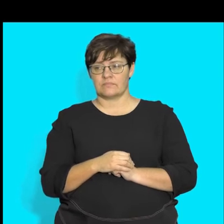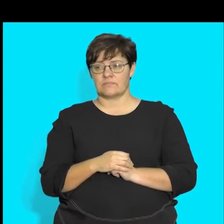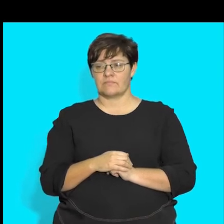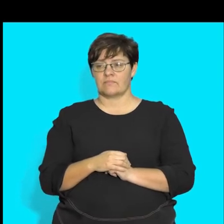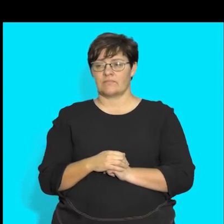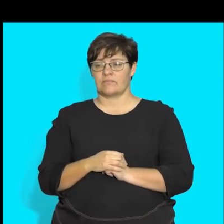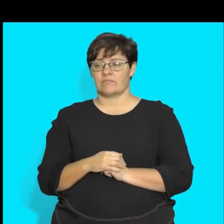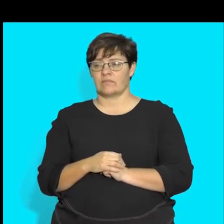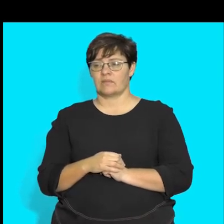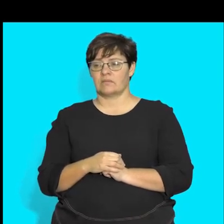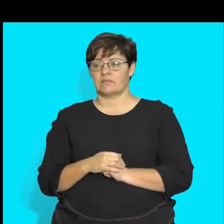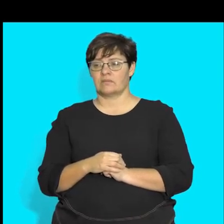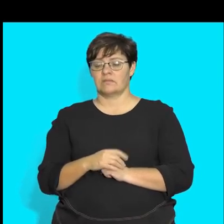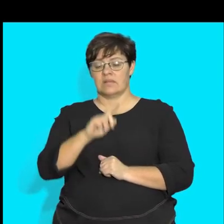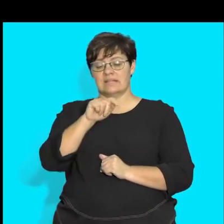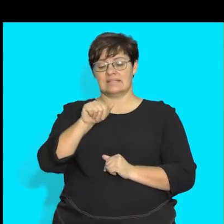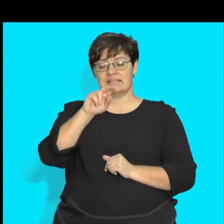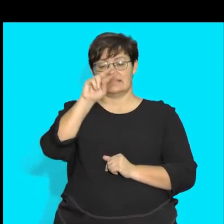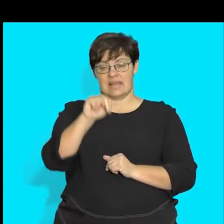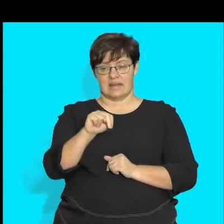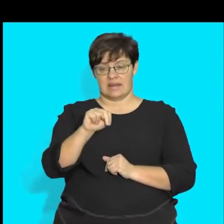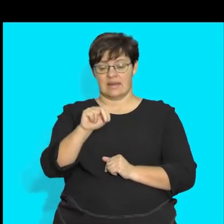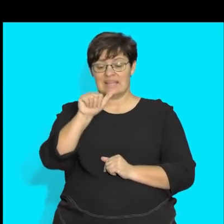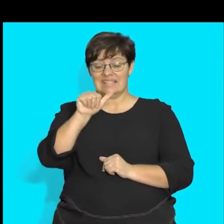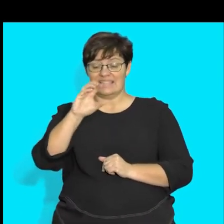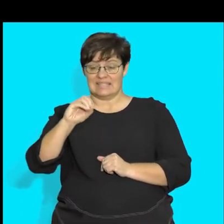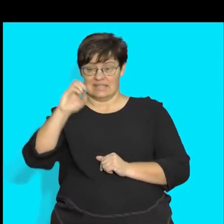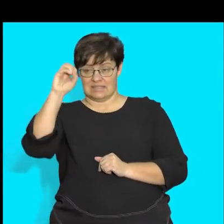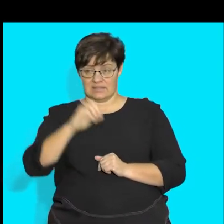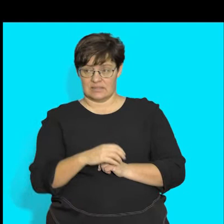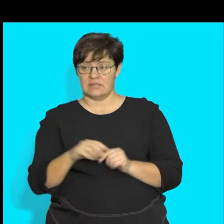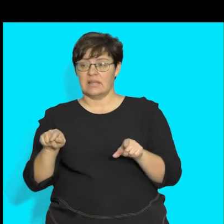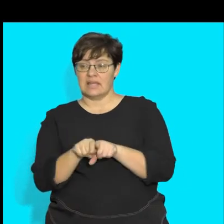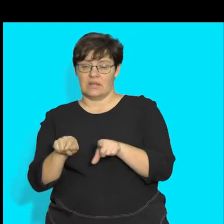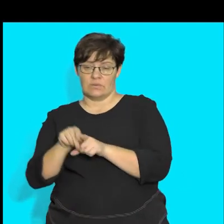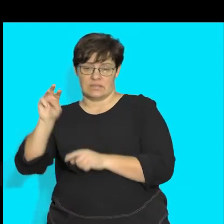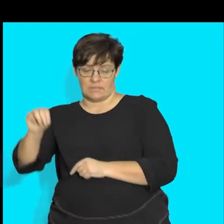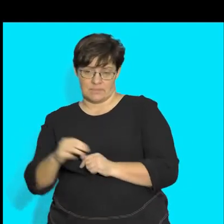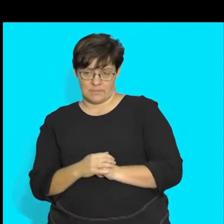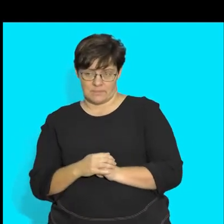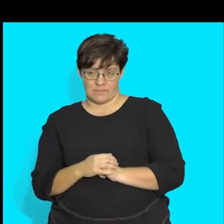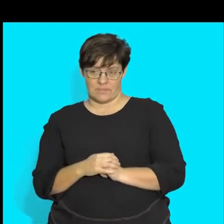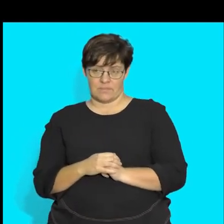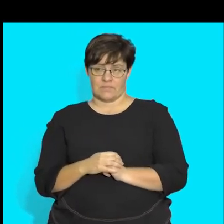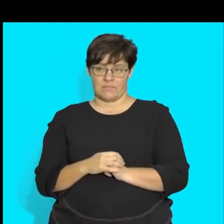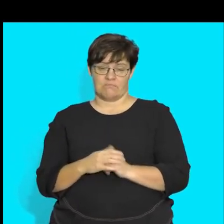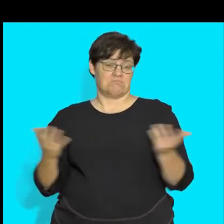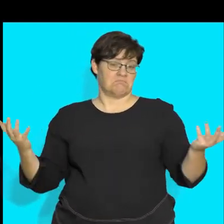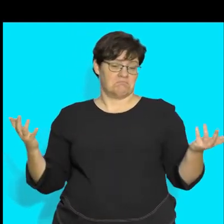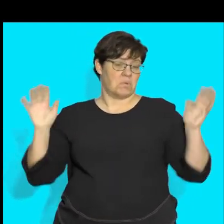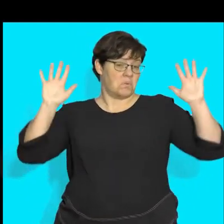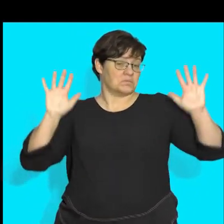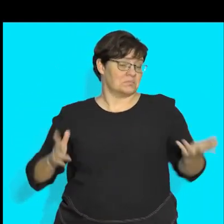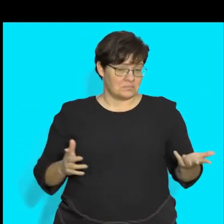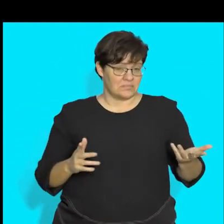that. Tan of 60 is equal to m. Awesome. So now I can work